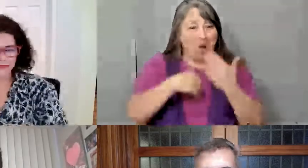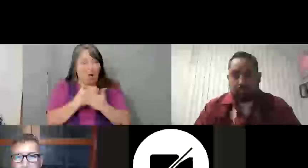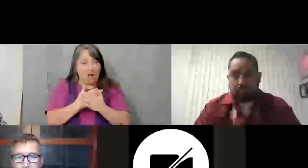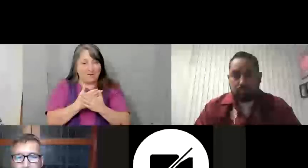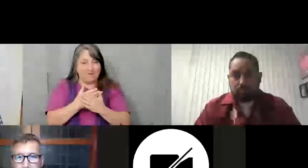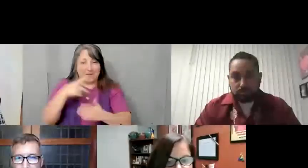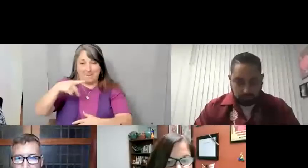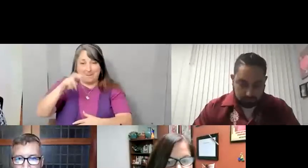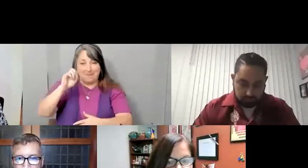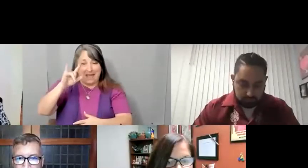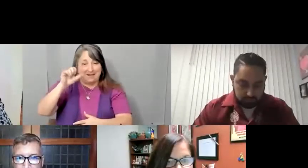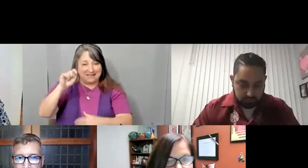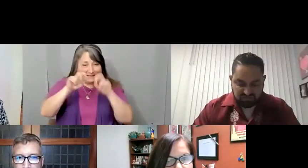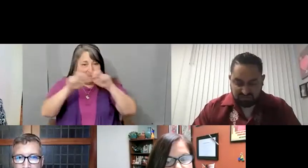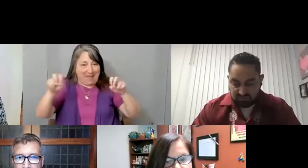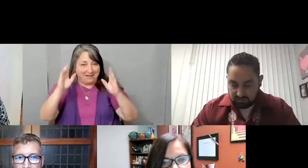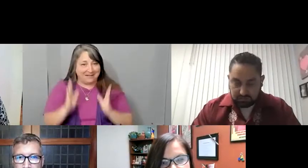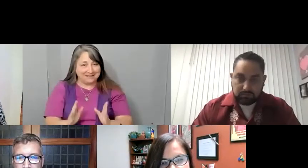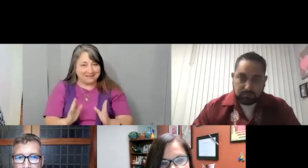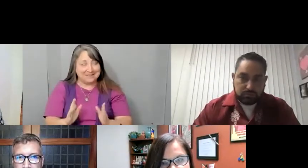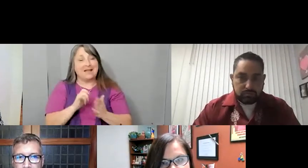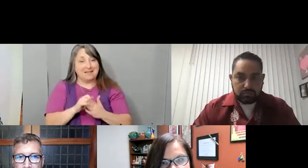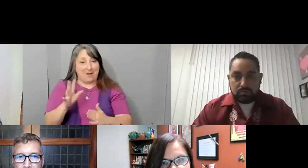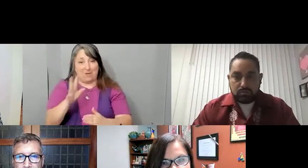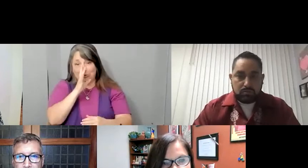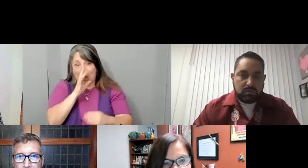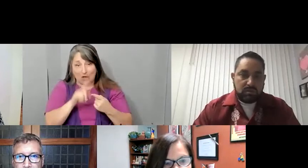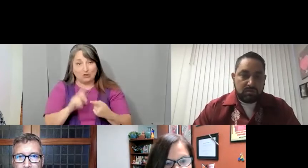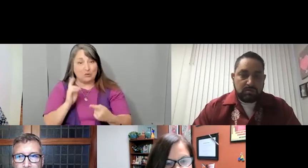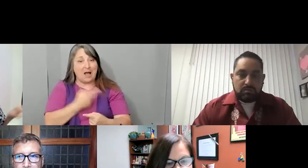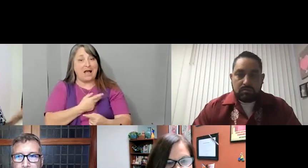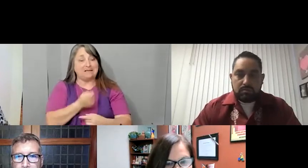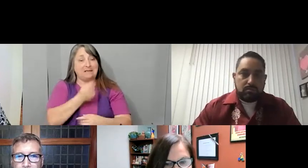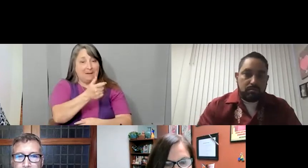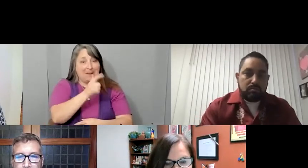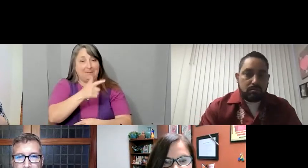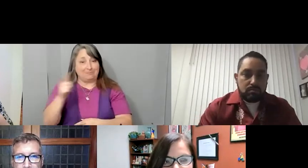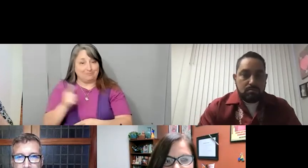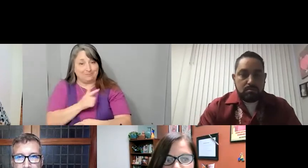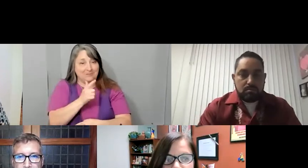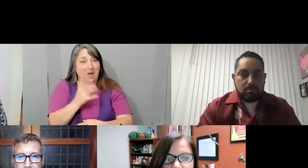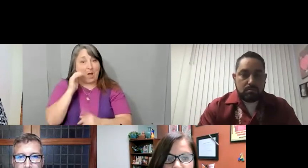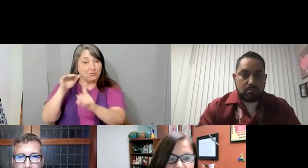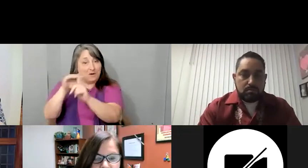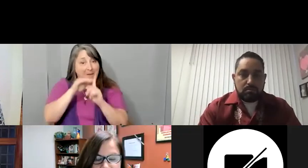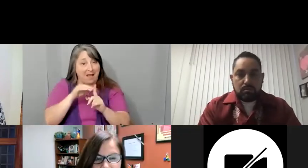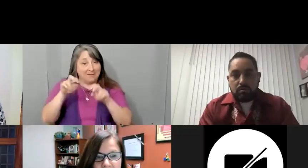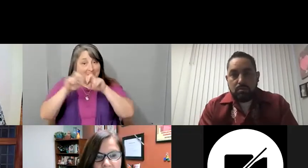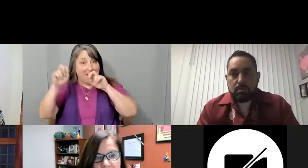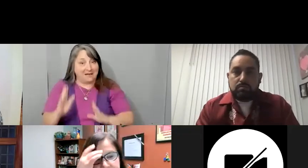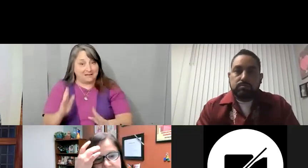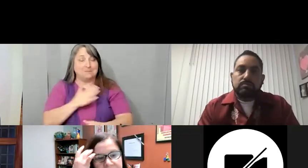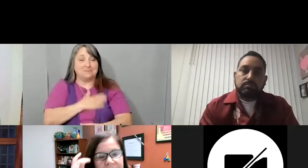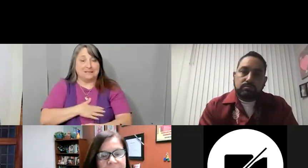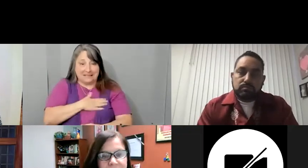platicar un poco. Y les quiero acordar a los panelistas que, por favor, digan